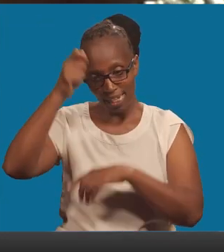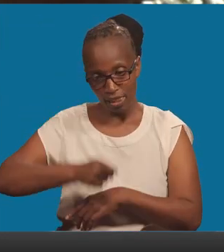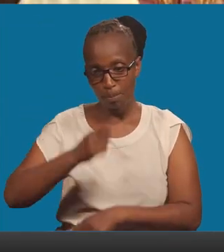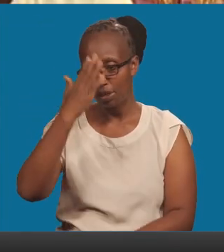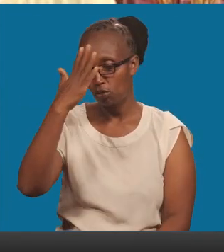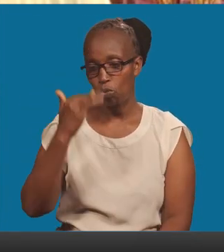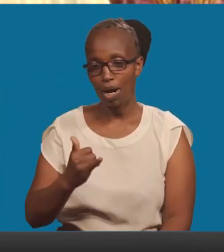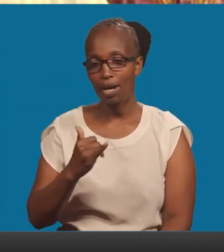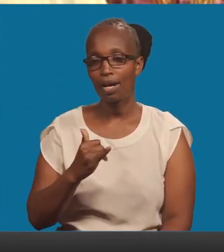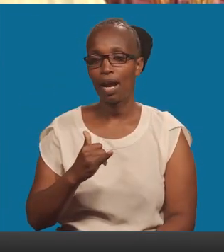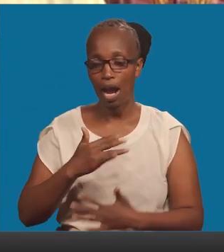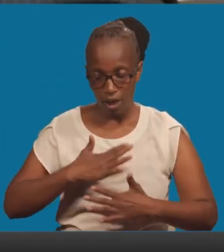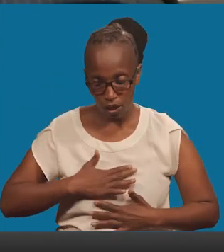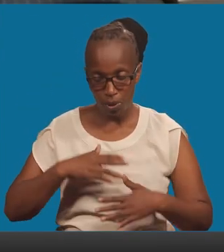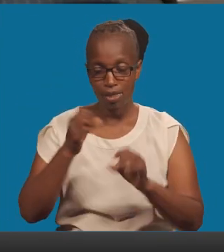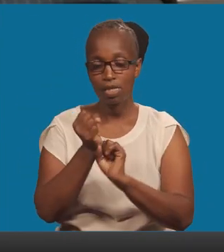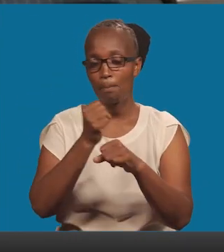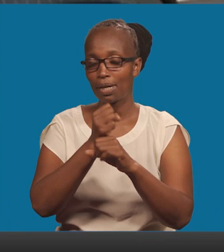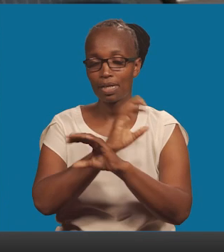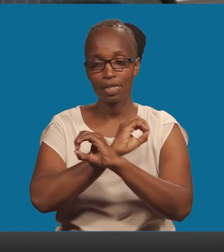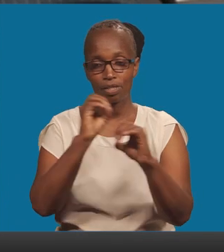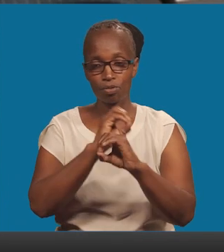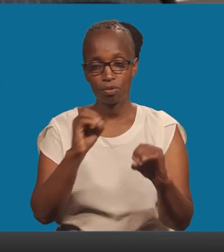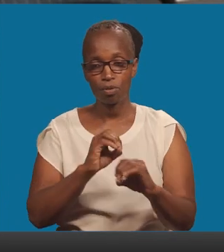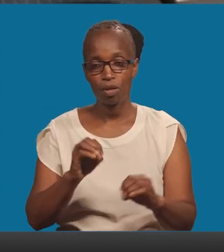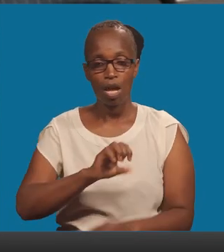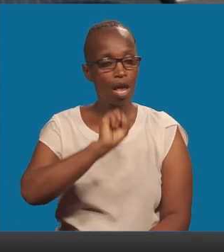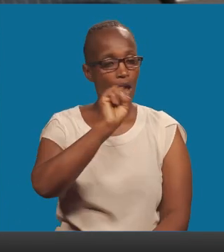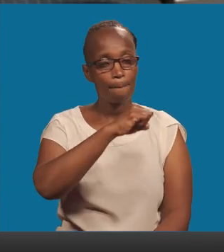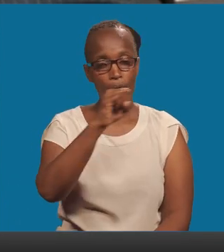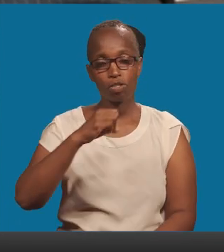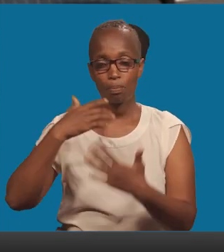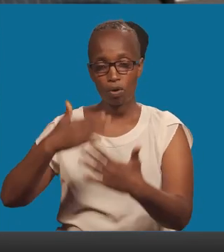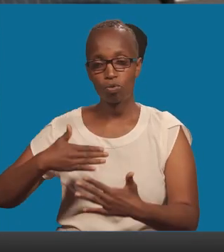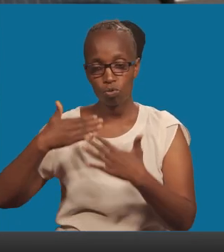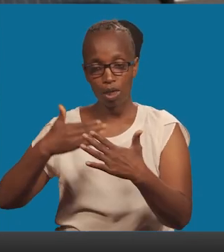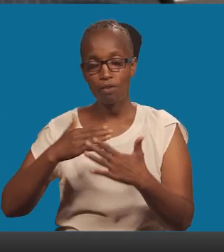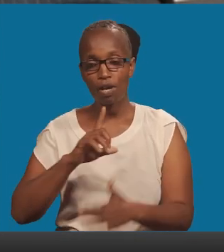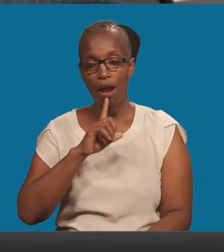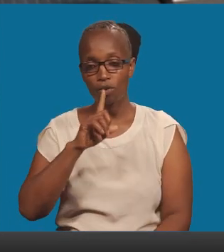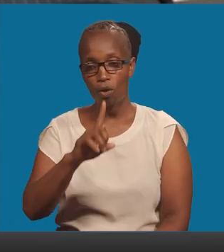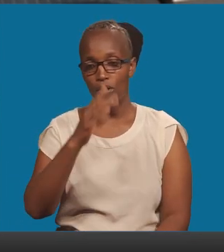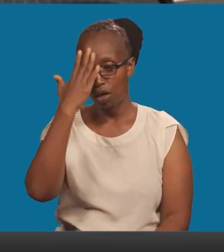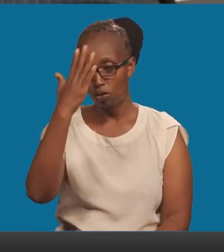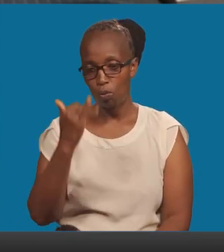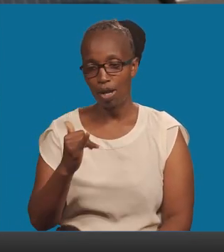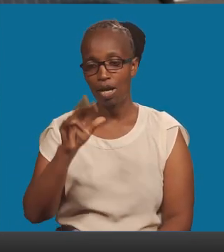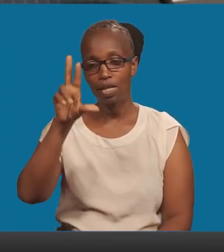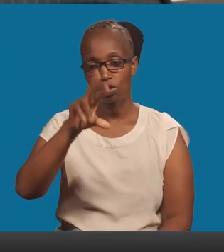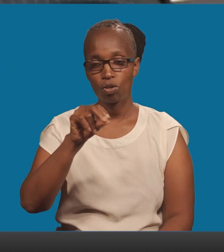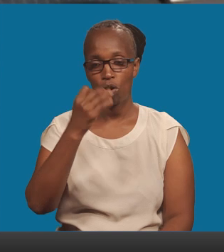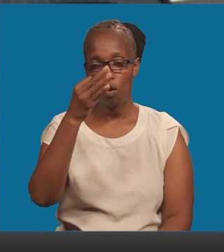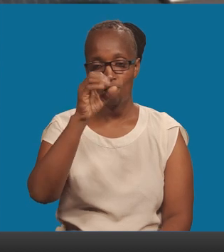utetezi hawakuomba hilo. This court cannot in its capacity give an order for anticipatory bail as there is no